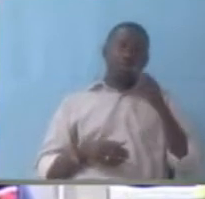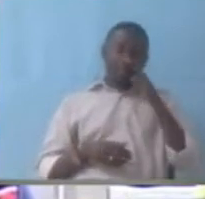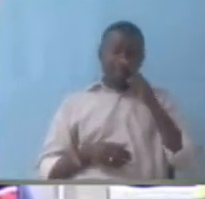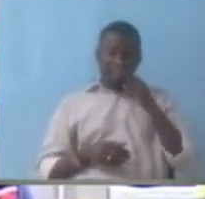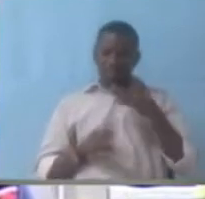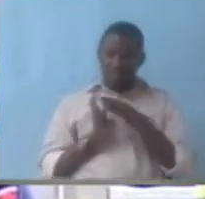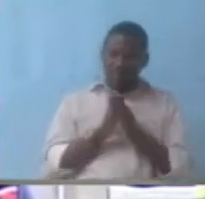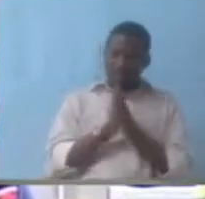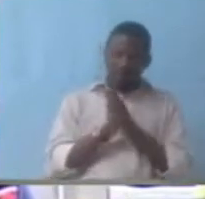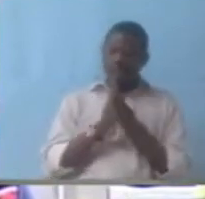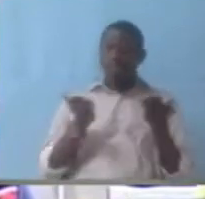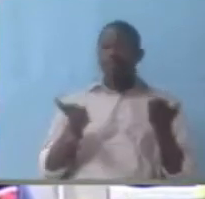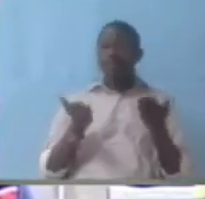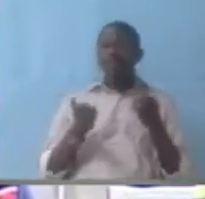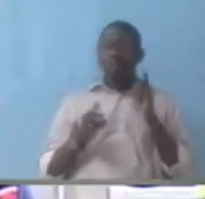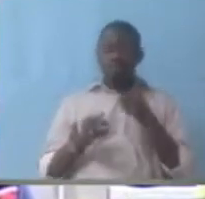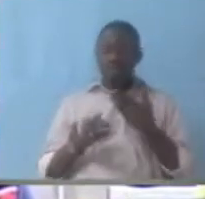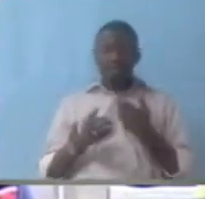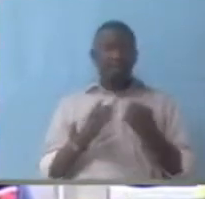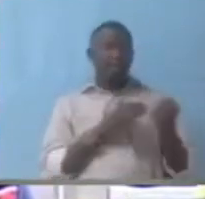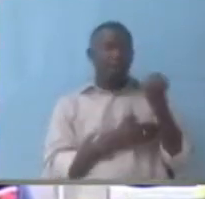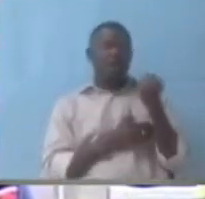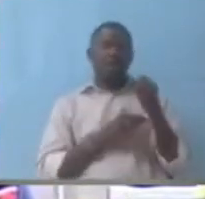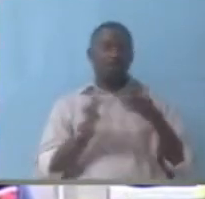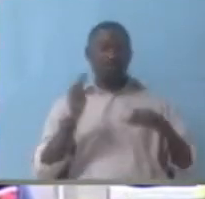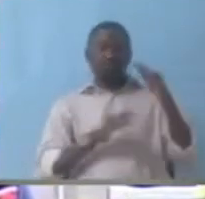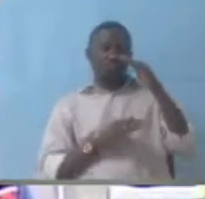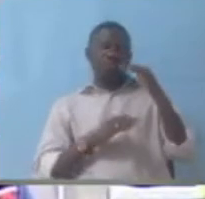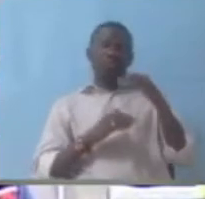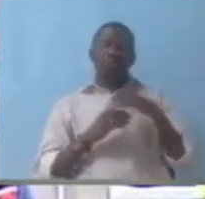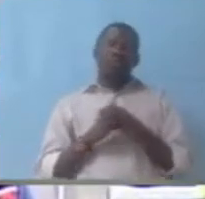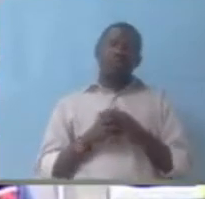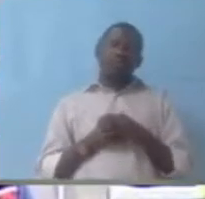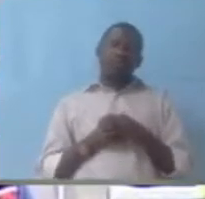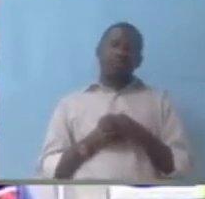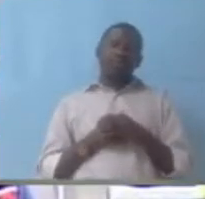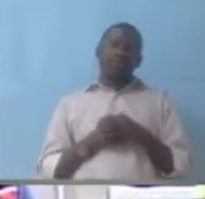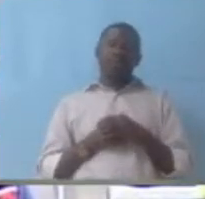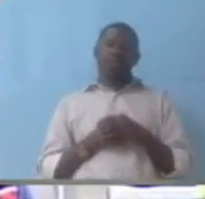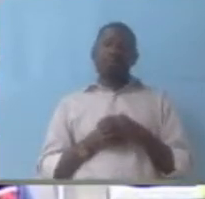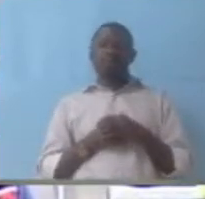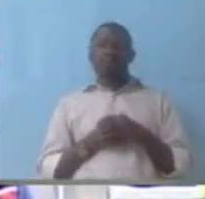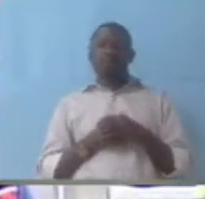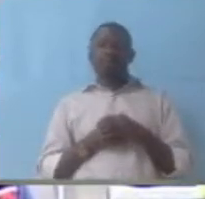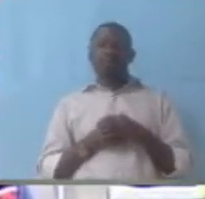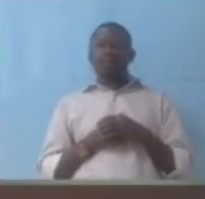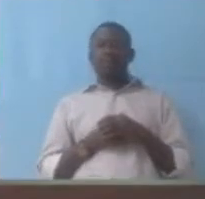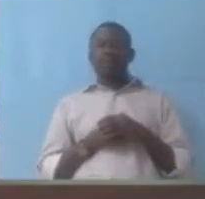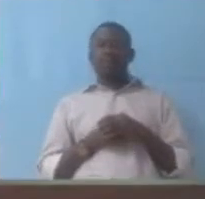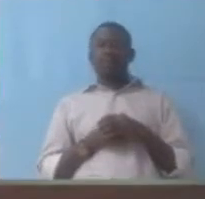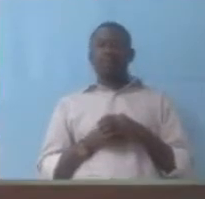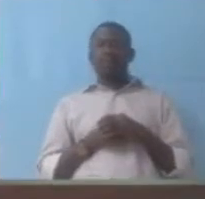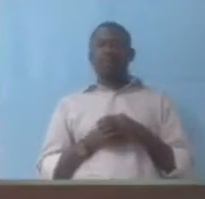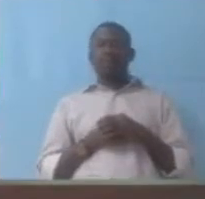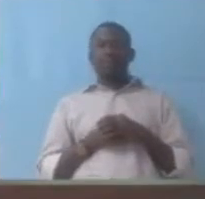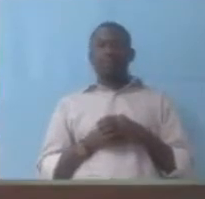dalilol min kama wala nyindiko isaje tol council mol fon isaje ko ye kuo kuke ye tilmaliya ko wala ye kuo kuke andon ya